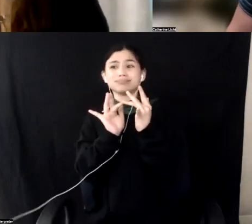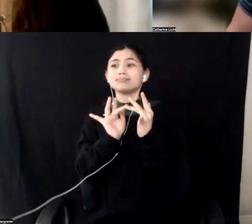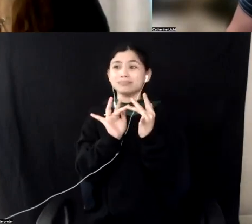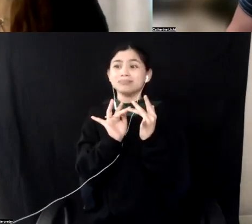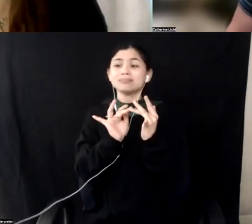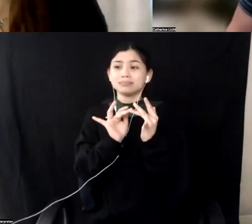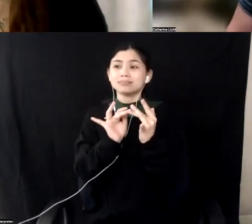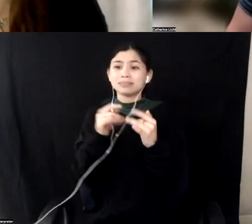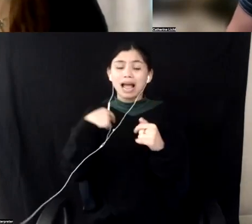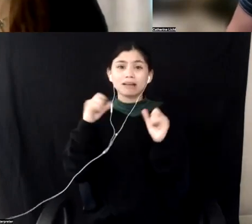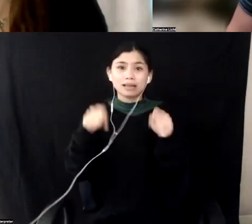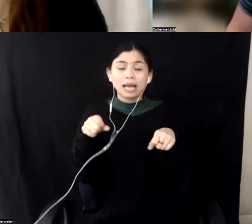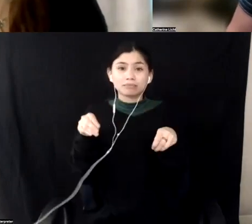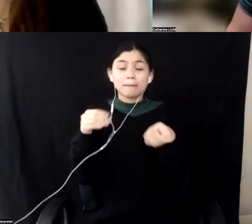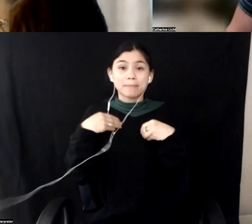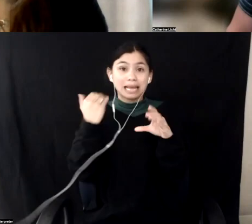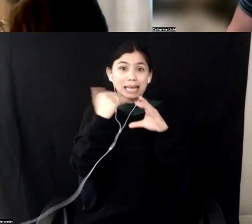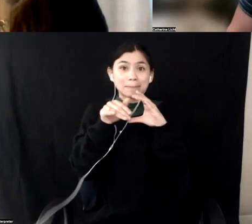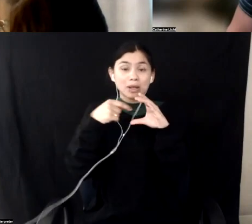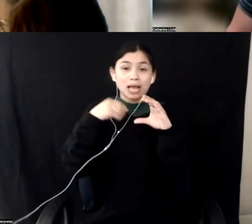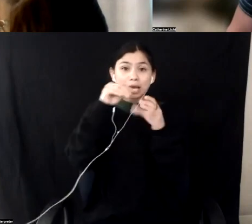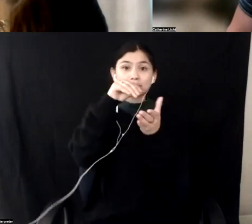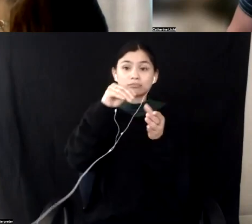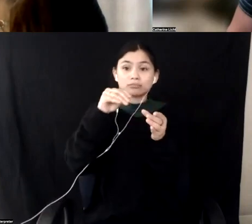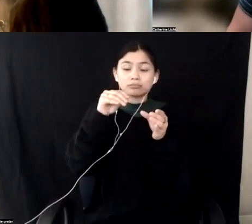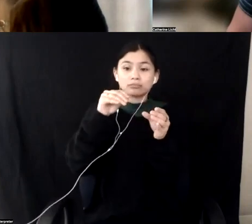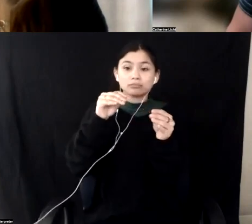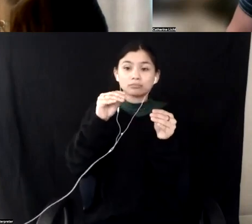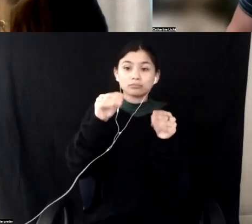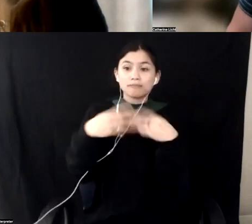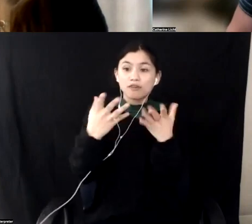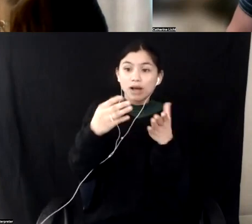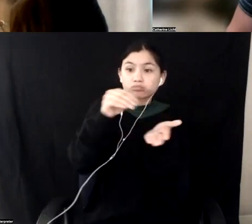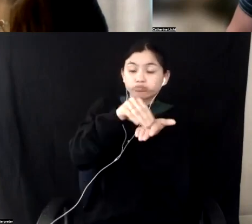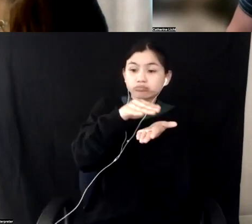I can provide my email in the chat really quick.